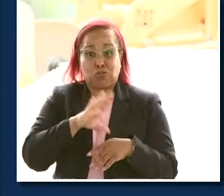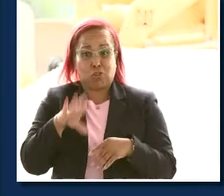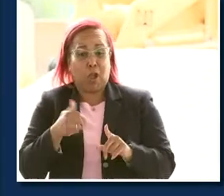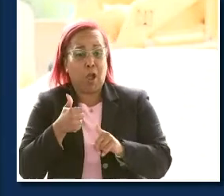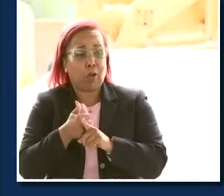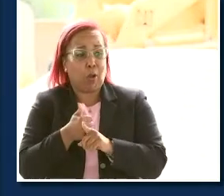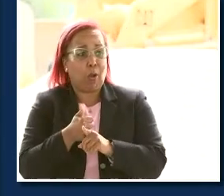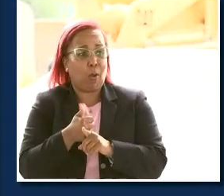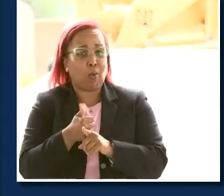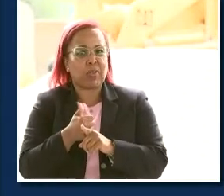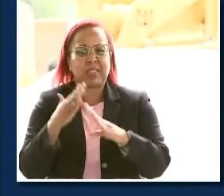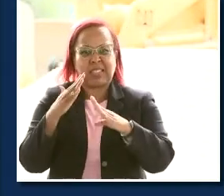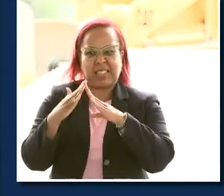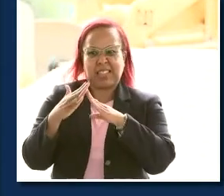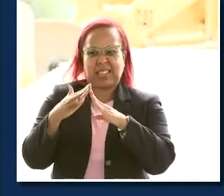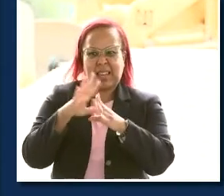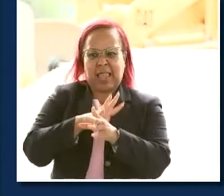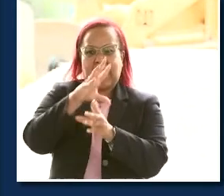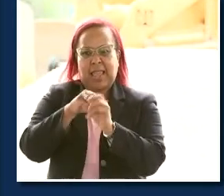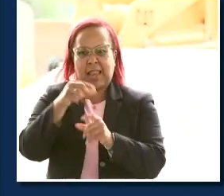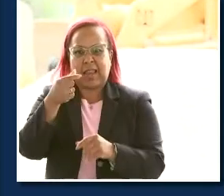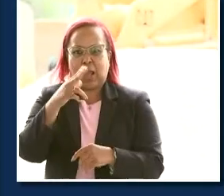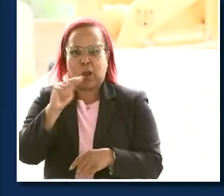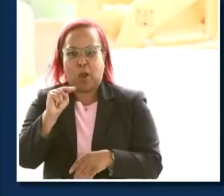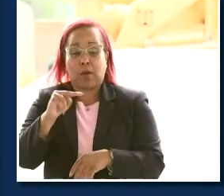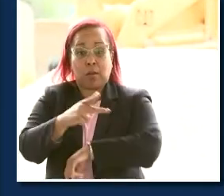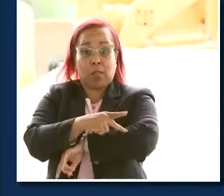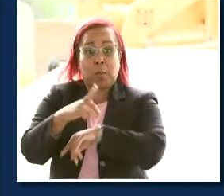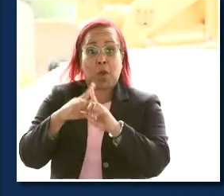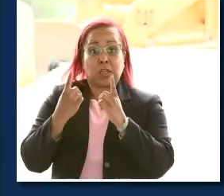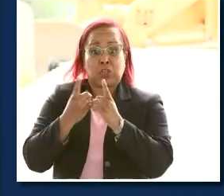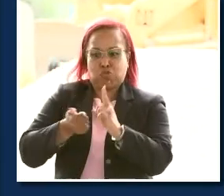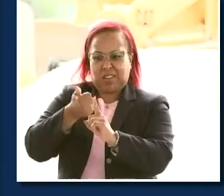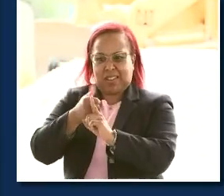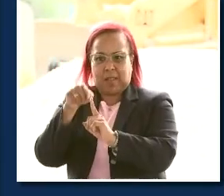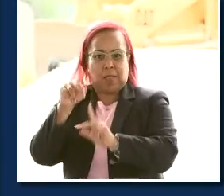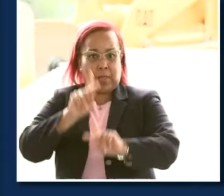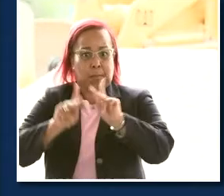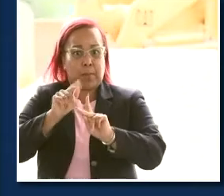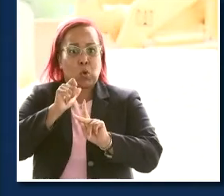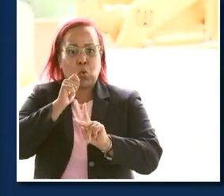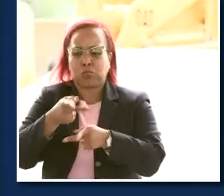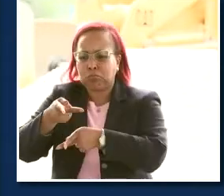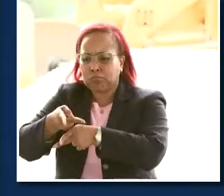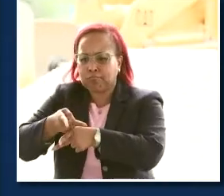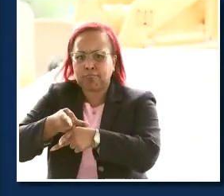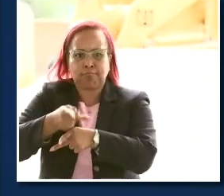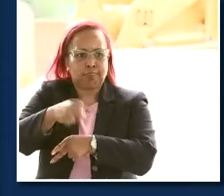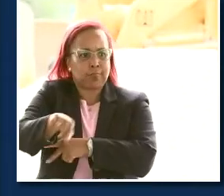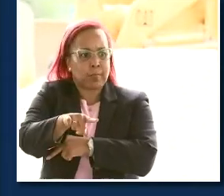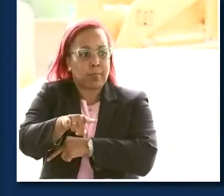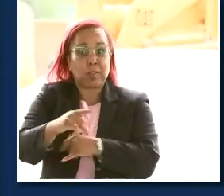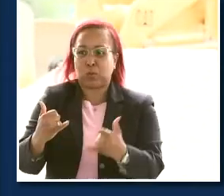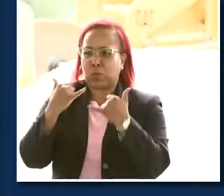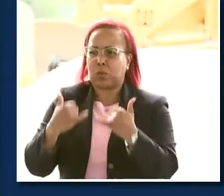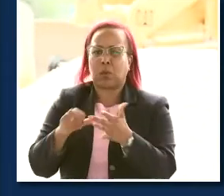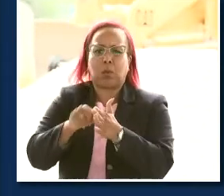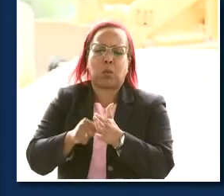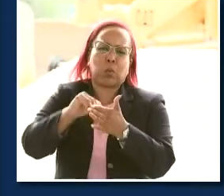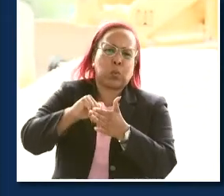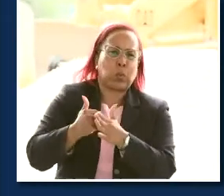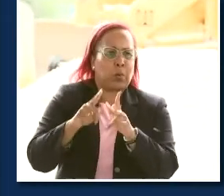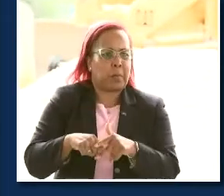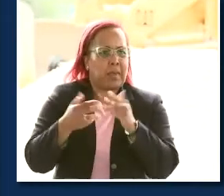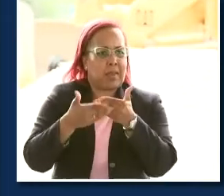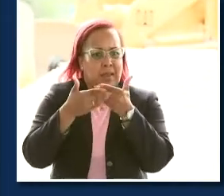Chicago is the city in the garden, and the Park District, they're the people who tend this garden. So today marks such a new